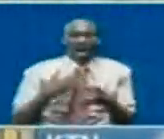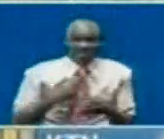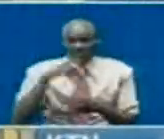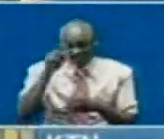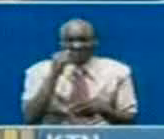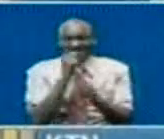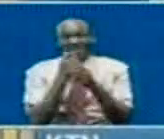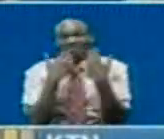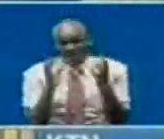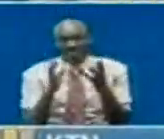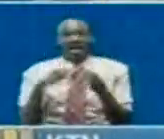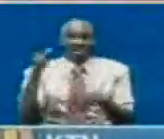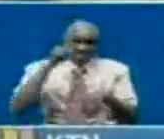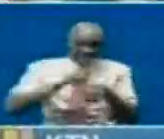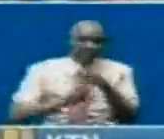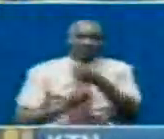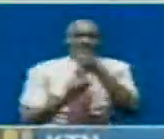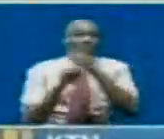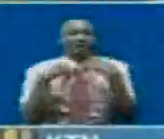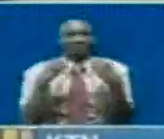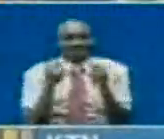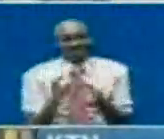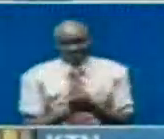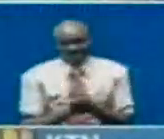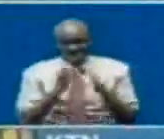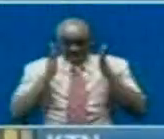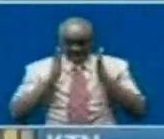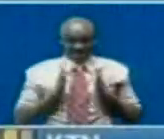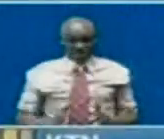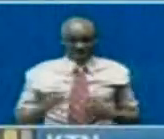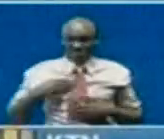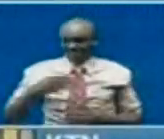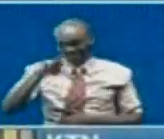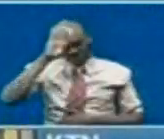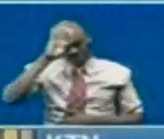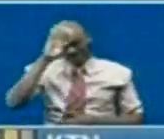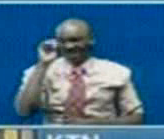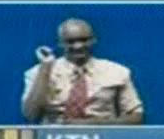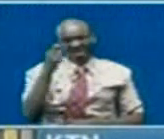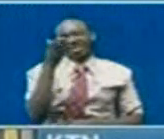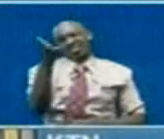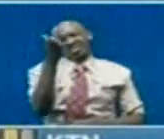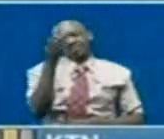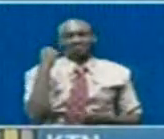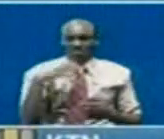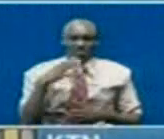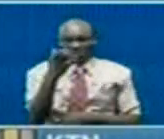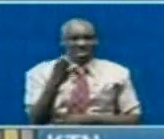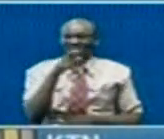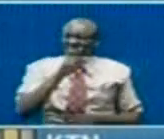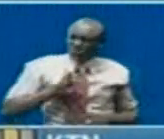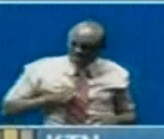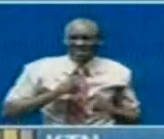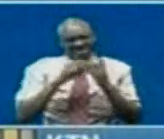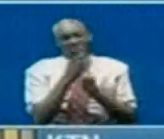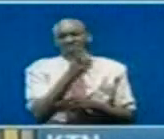have undertaken sometimes with little support. Personally, I'm disappointed in Kenyans out there because this women's team has